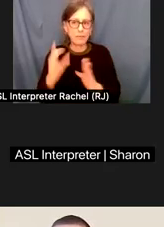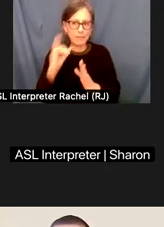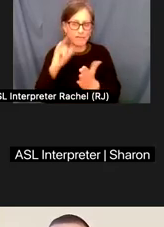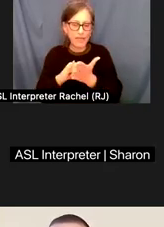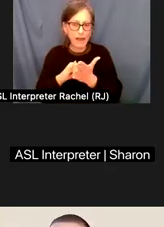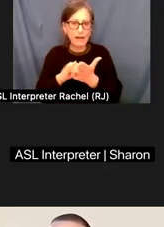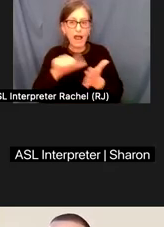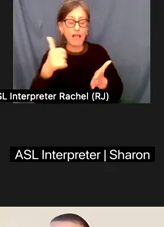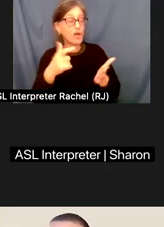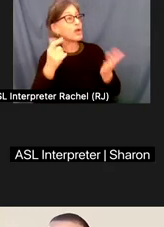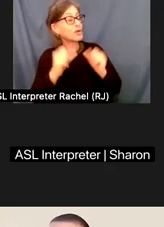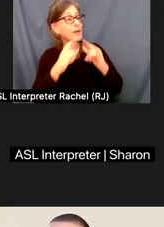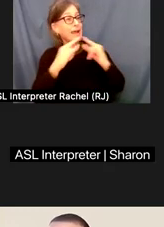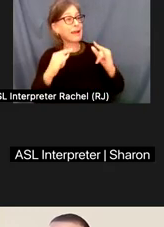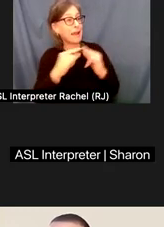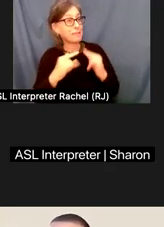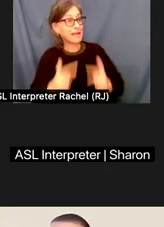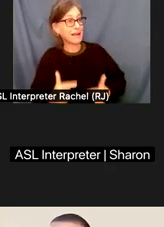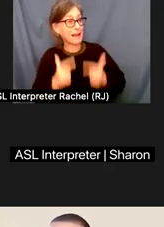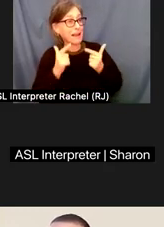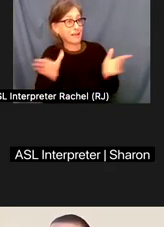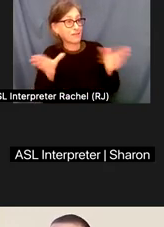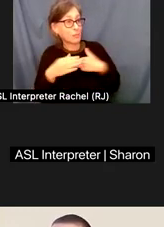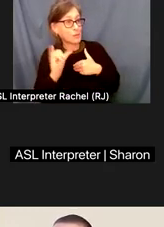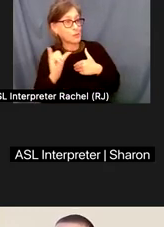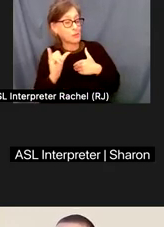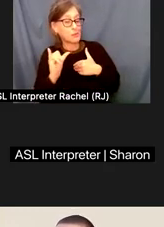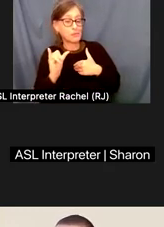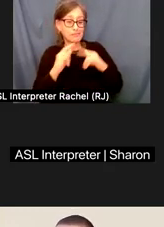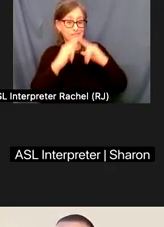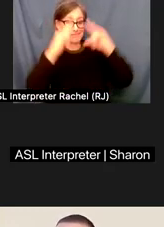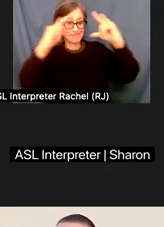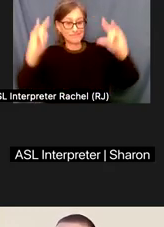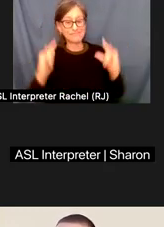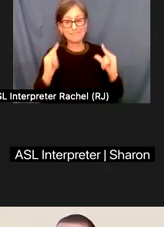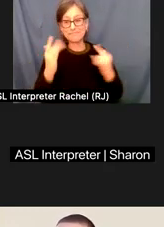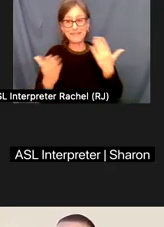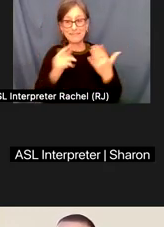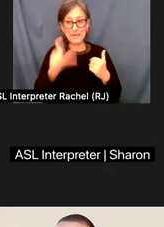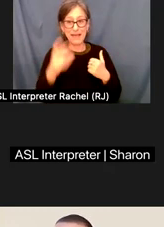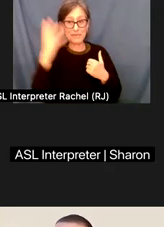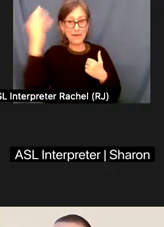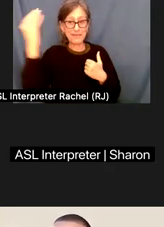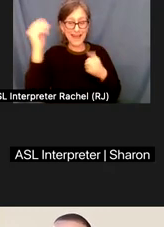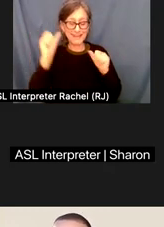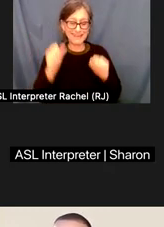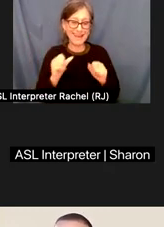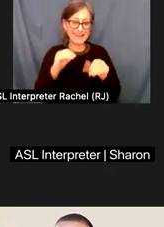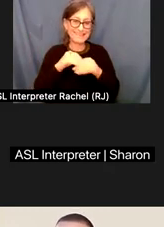Or of maybe course, you can go camping in your living room. it's really, Depending on the situation, you may not even have to go outside.